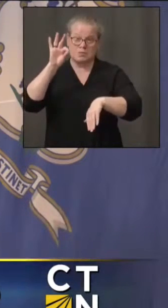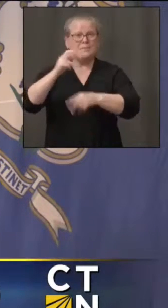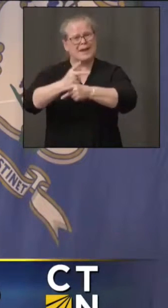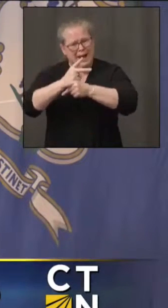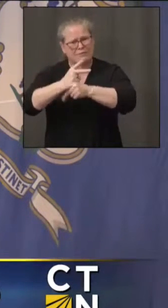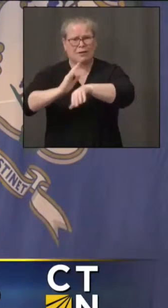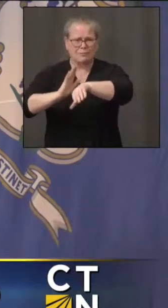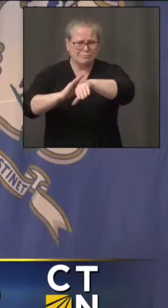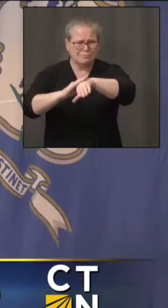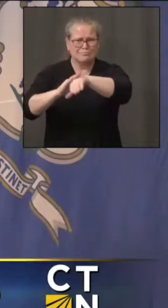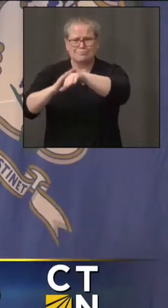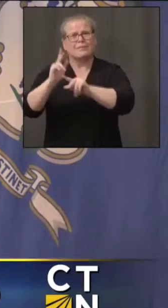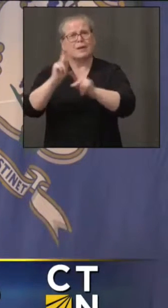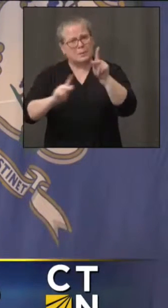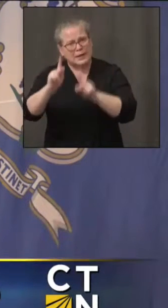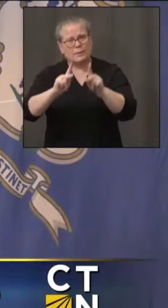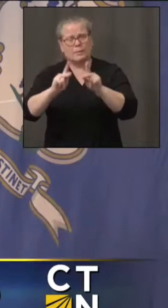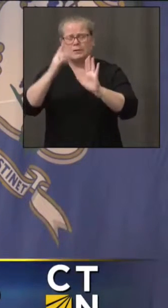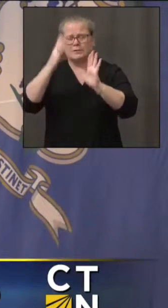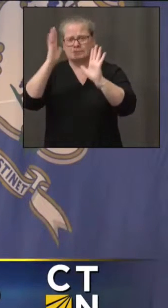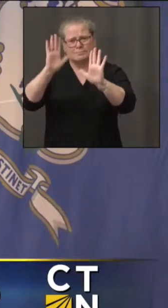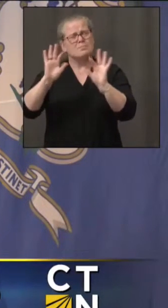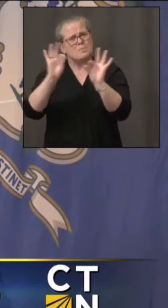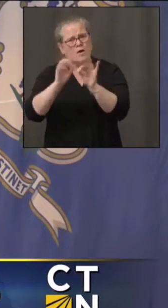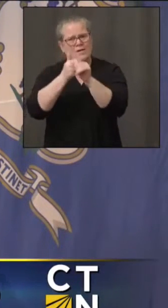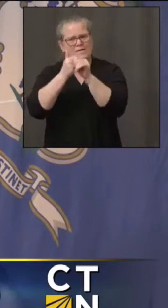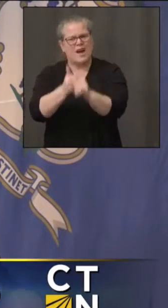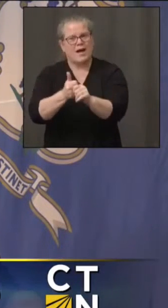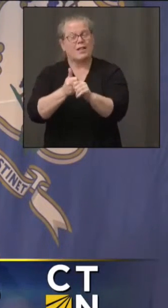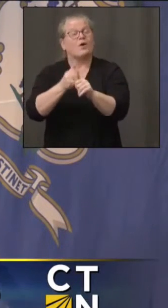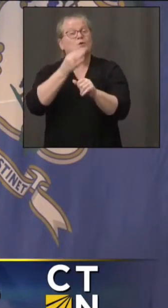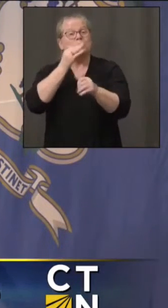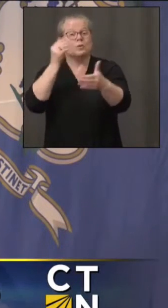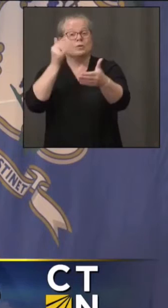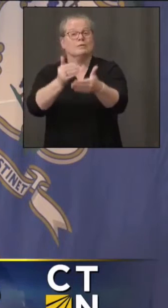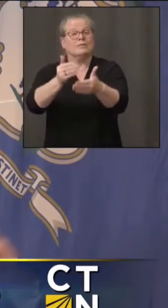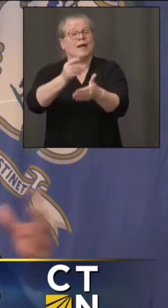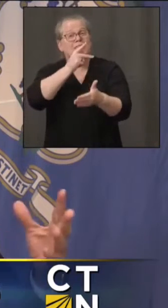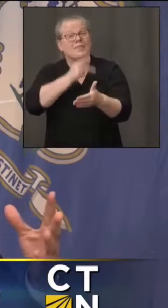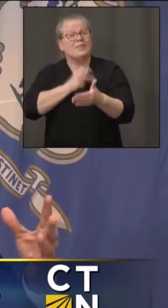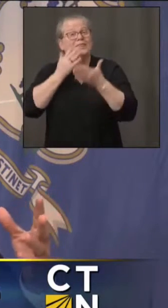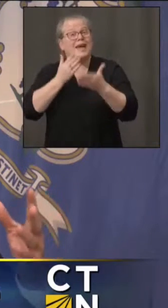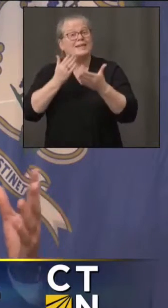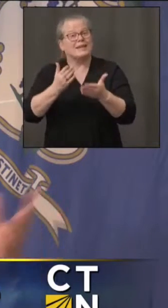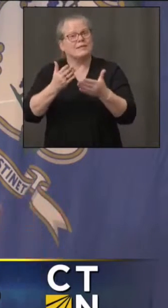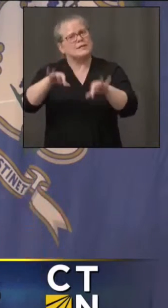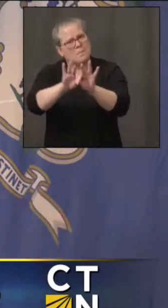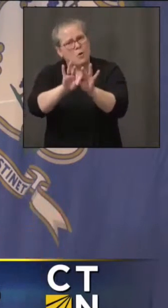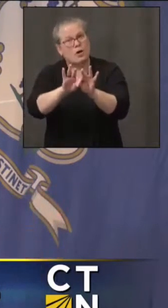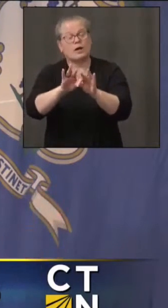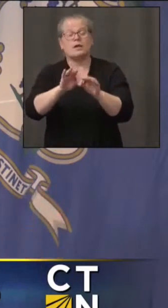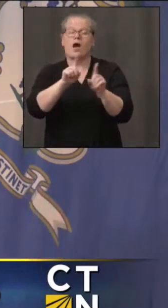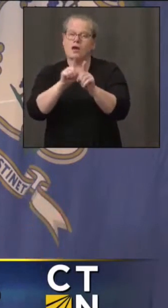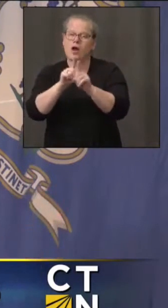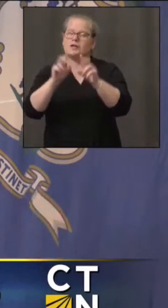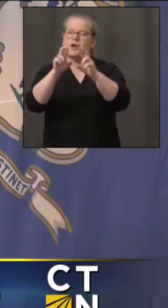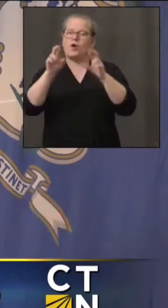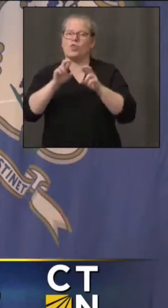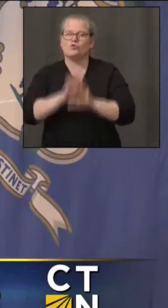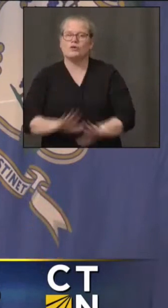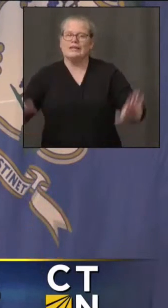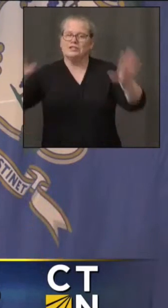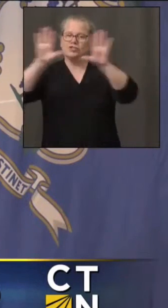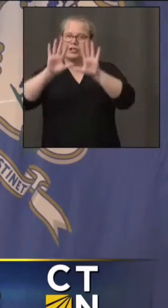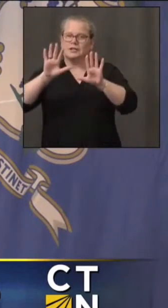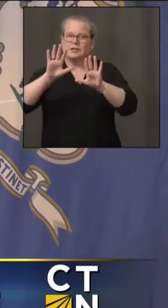Thanksgiving and how important that is. And Christine, I also keep, as always, looking at the region because we're not an island unto itself. I see what's